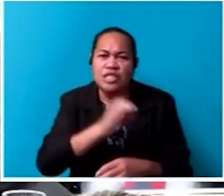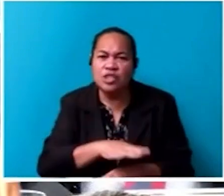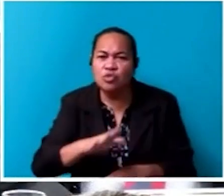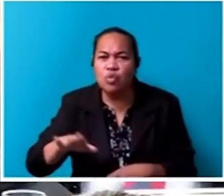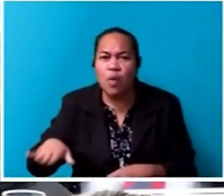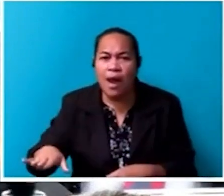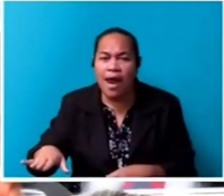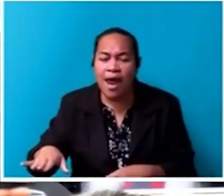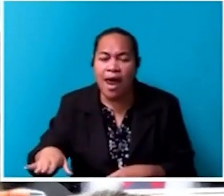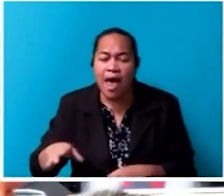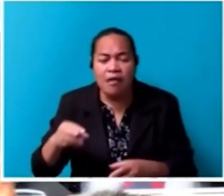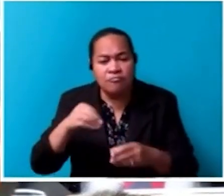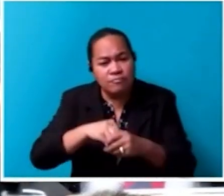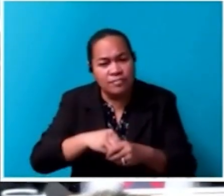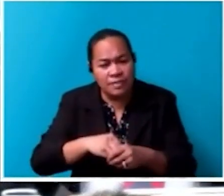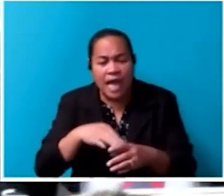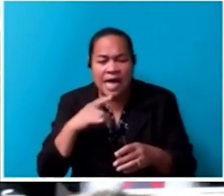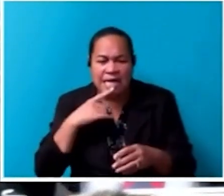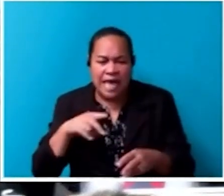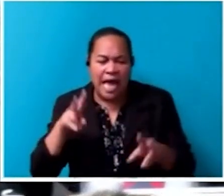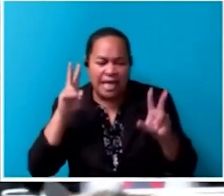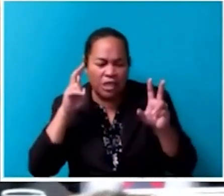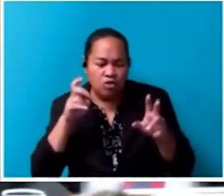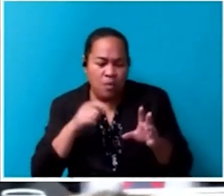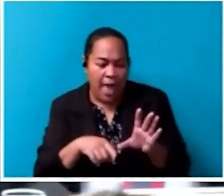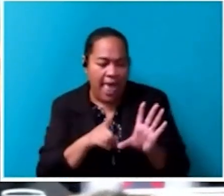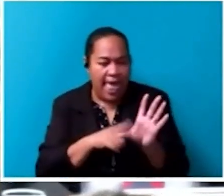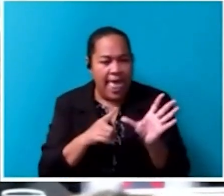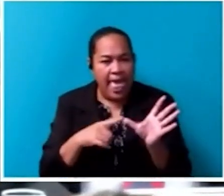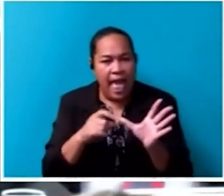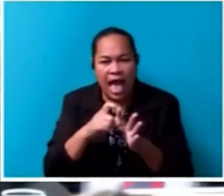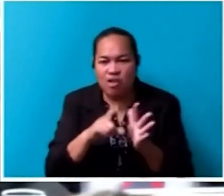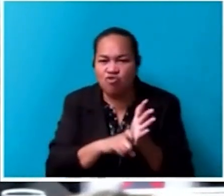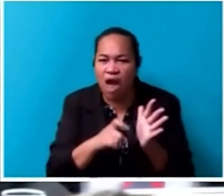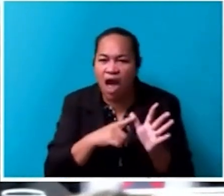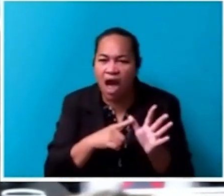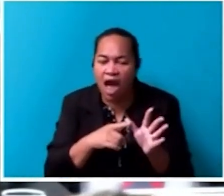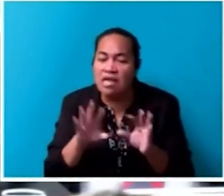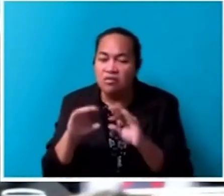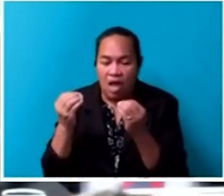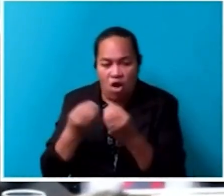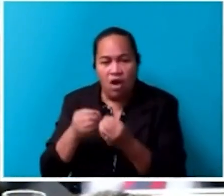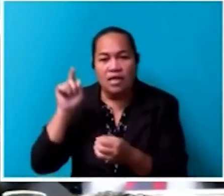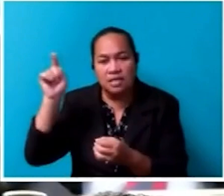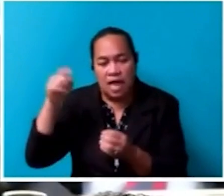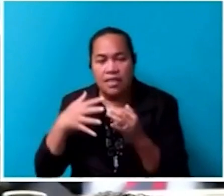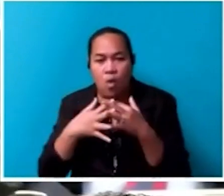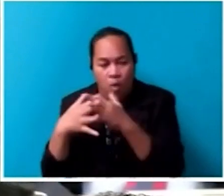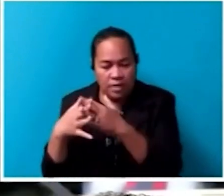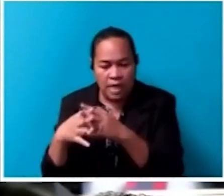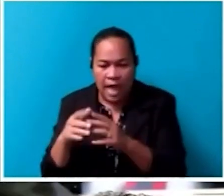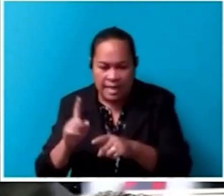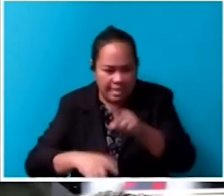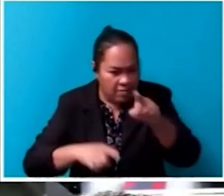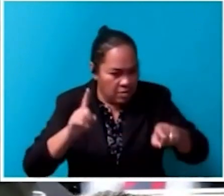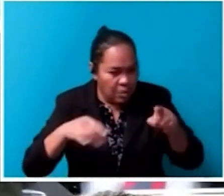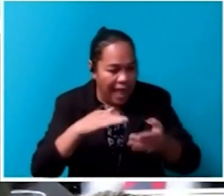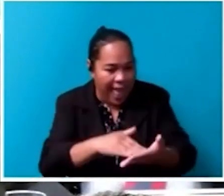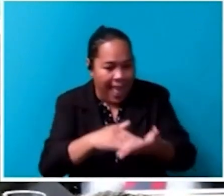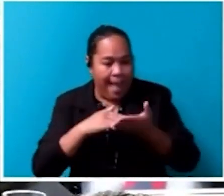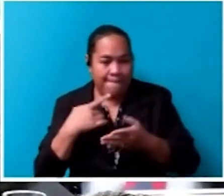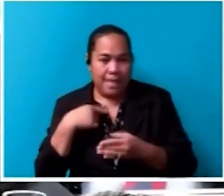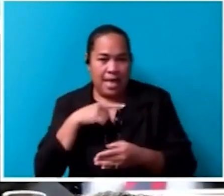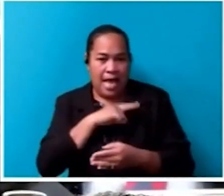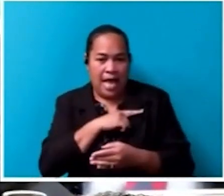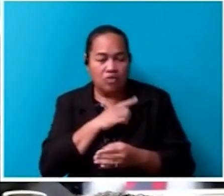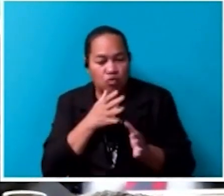mistaken. The initiative by Yandra, which is a network that is in the West, and all of these things are helping us to move